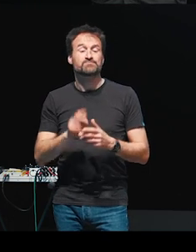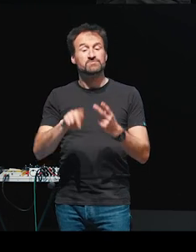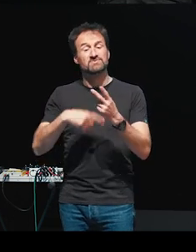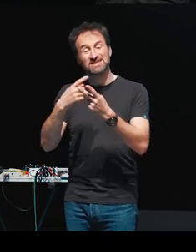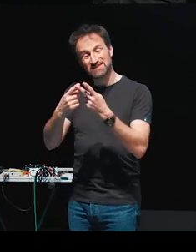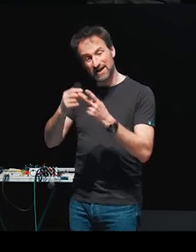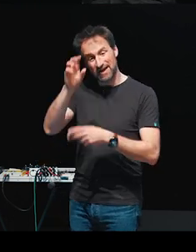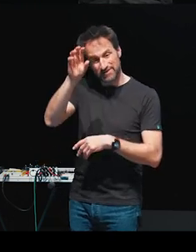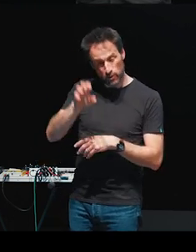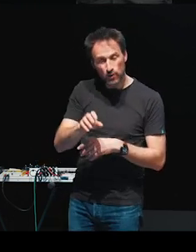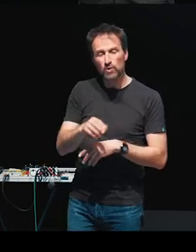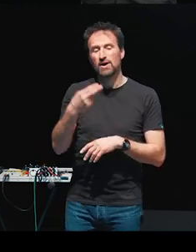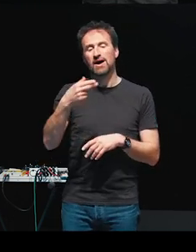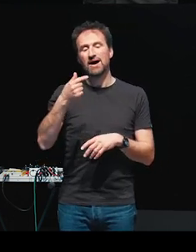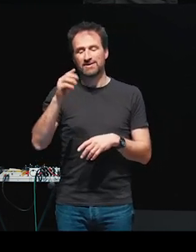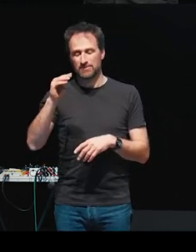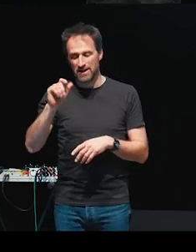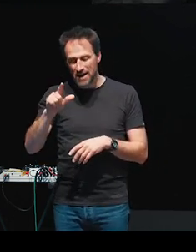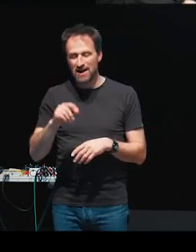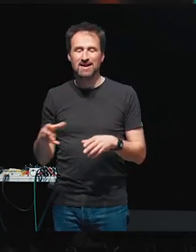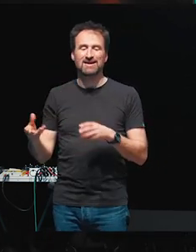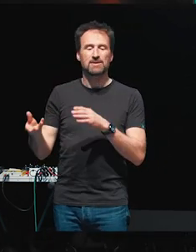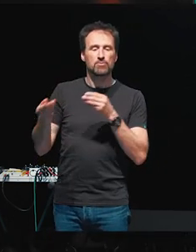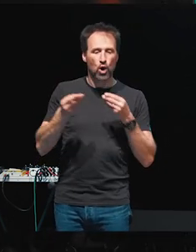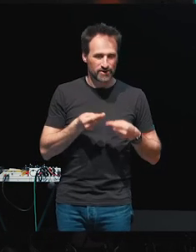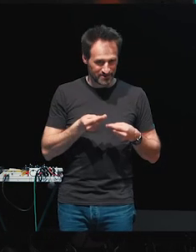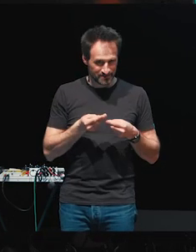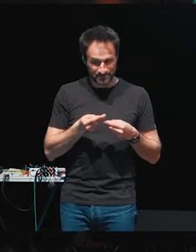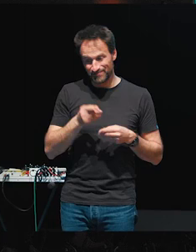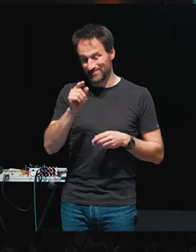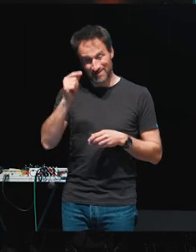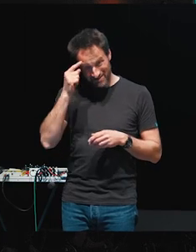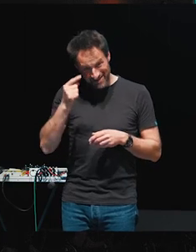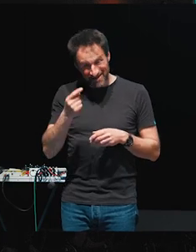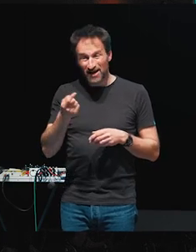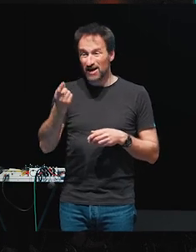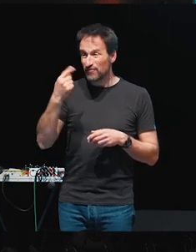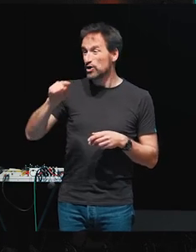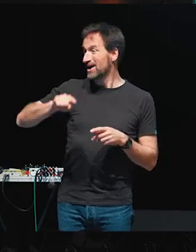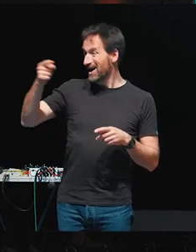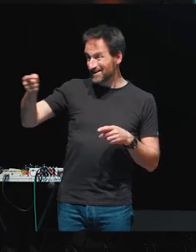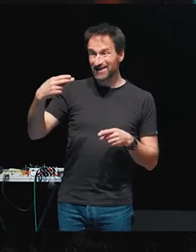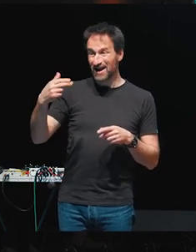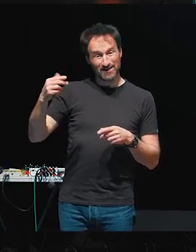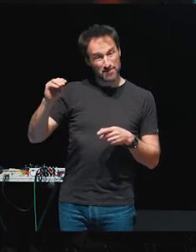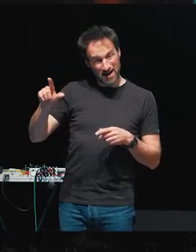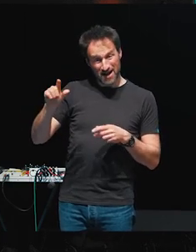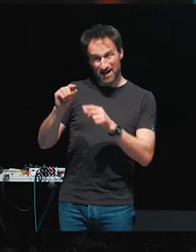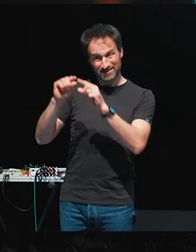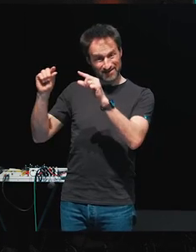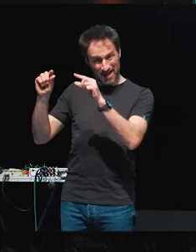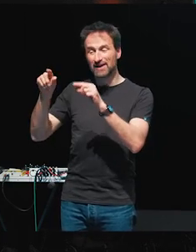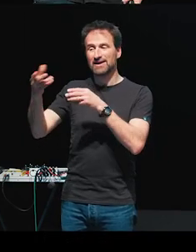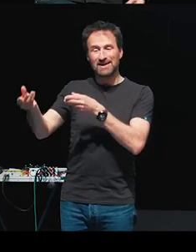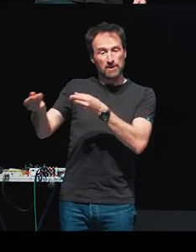is about HTML imports. It is a means to import something from another HTML file, and this